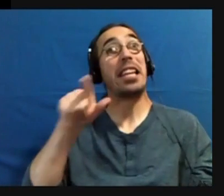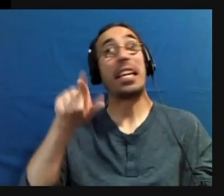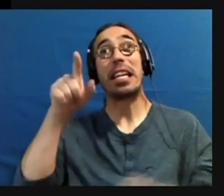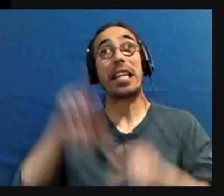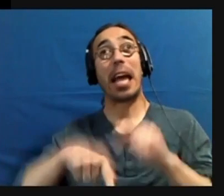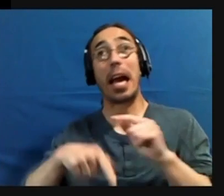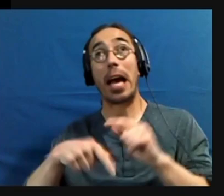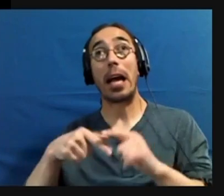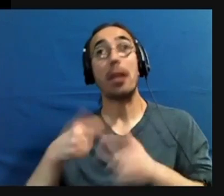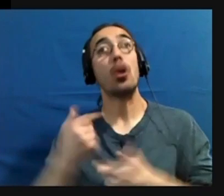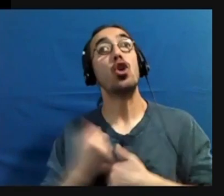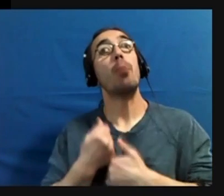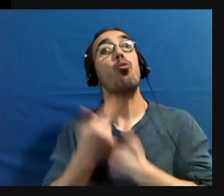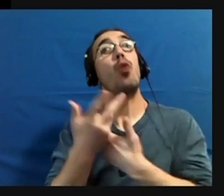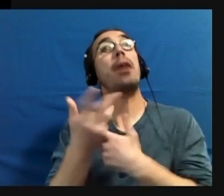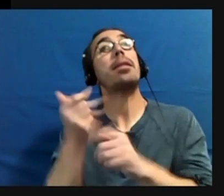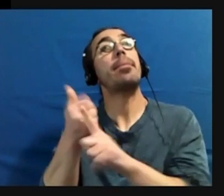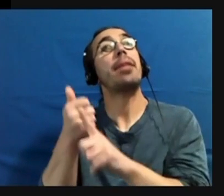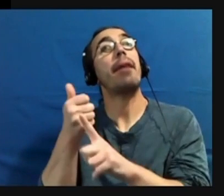himself,